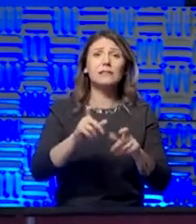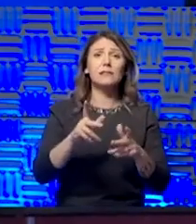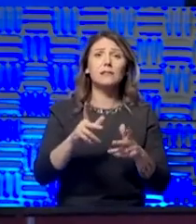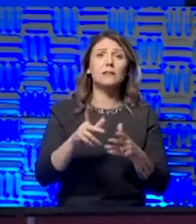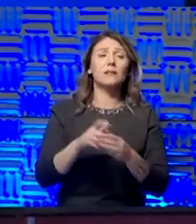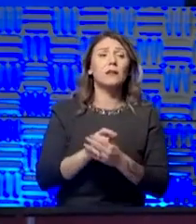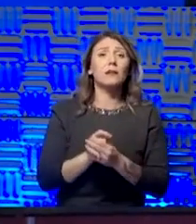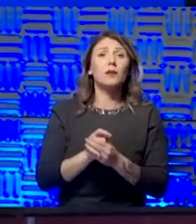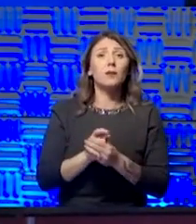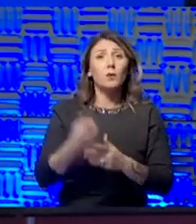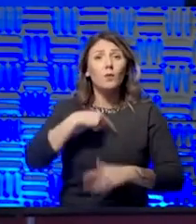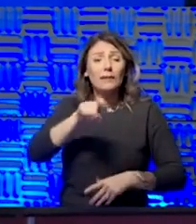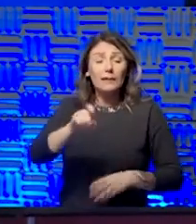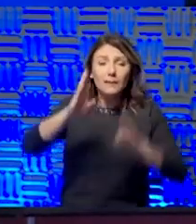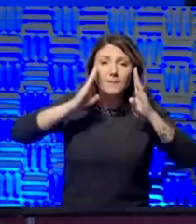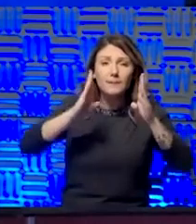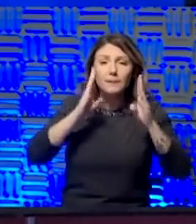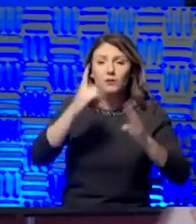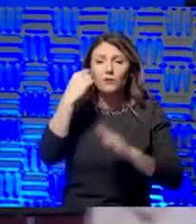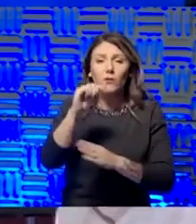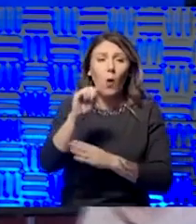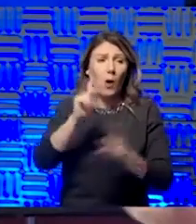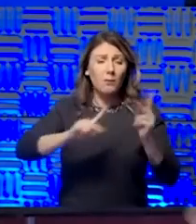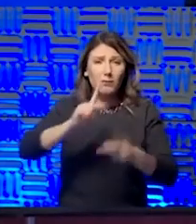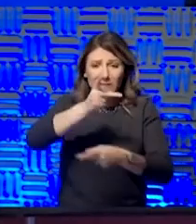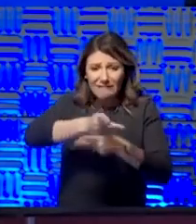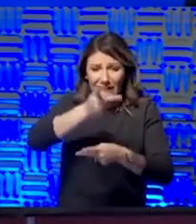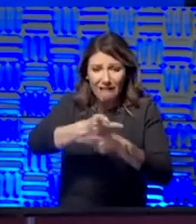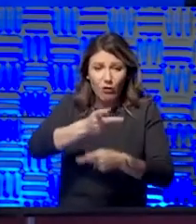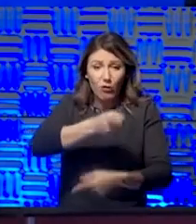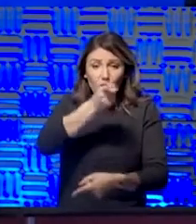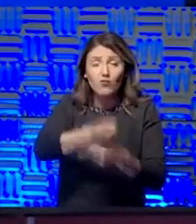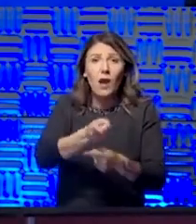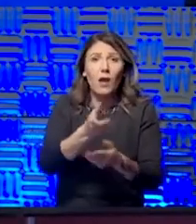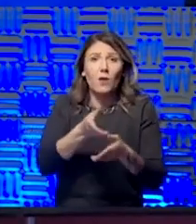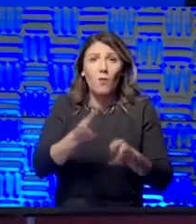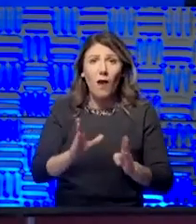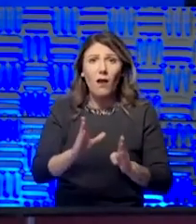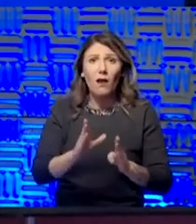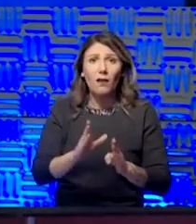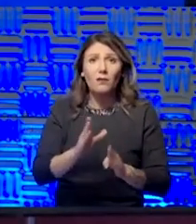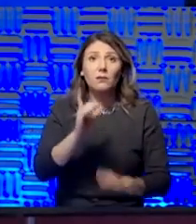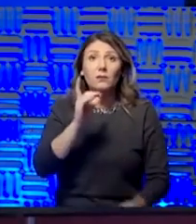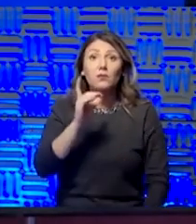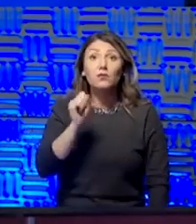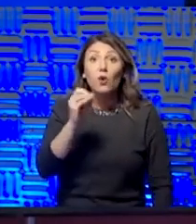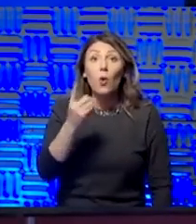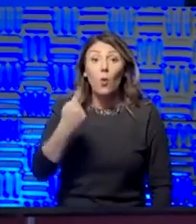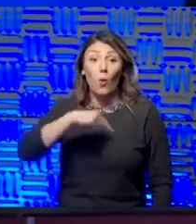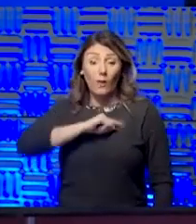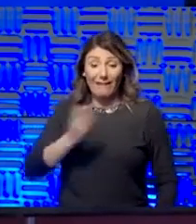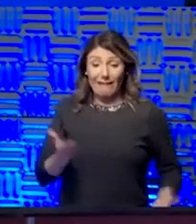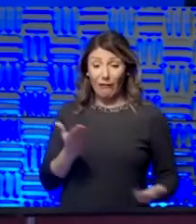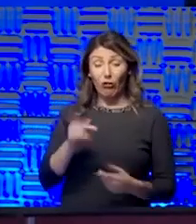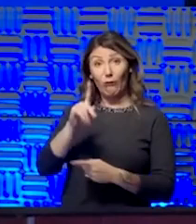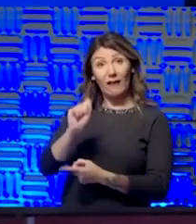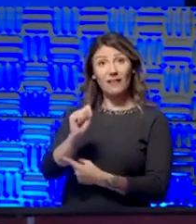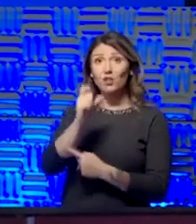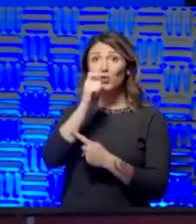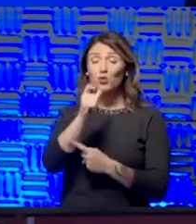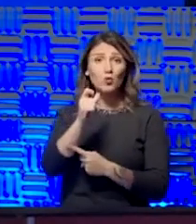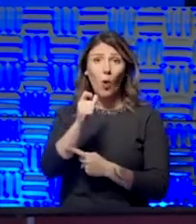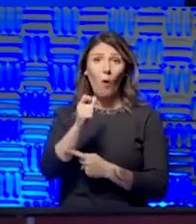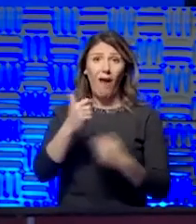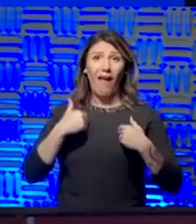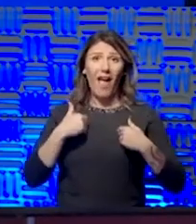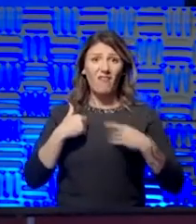for taking care of people the right way so that we don't end up with an 8-to-10-to-1 nursing ratio. That should scare you, folks.